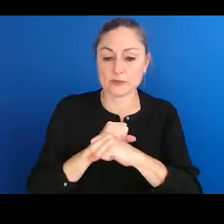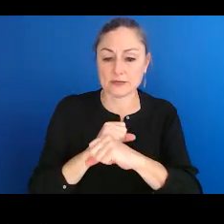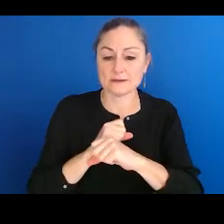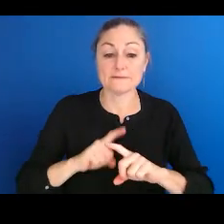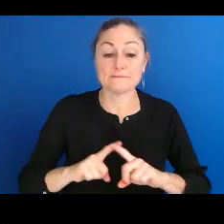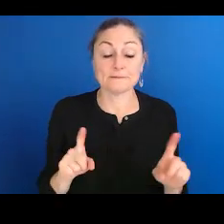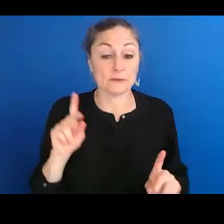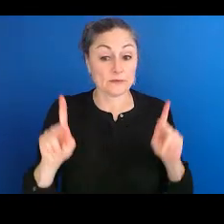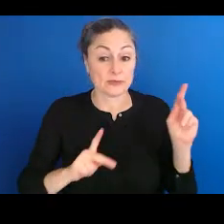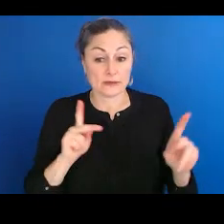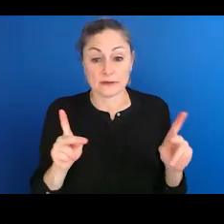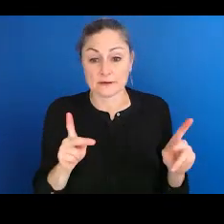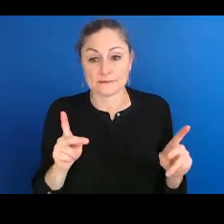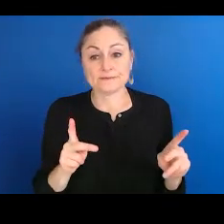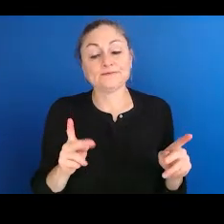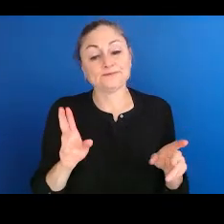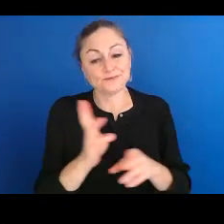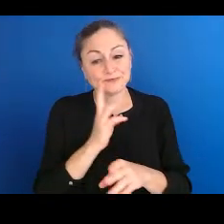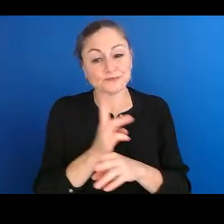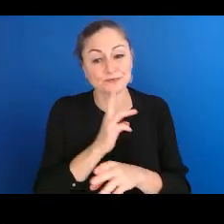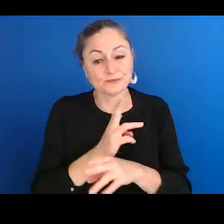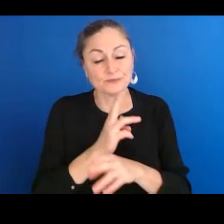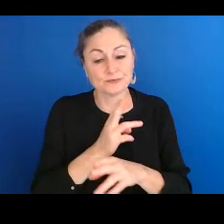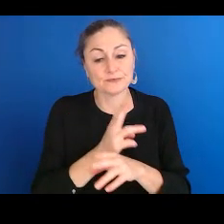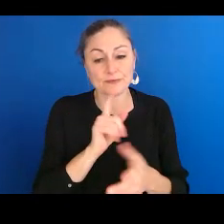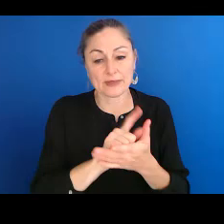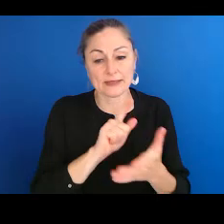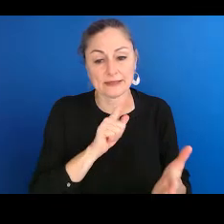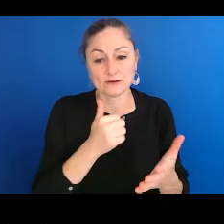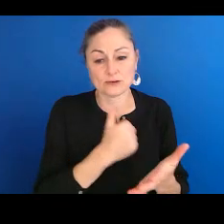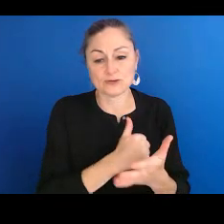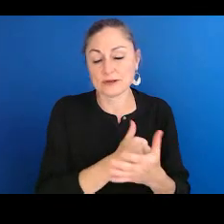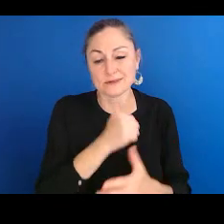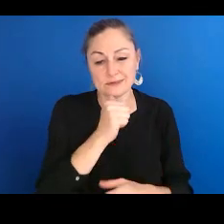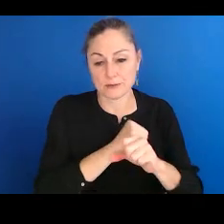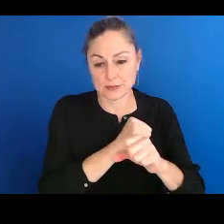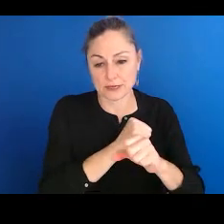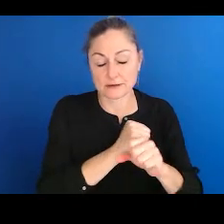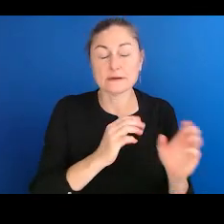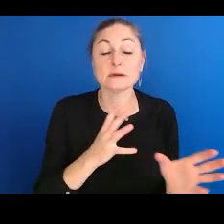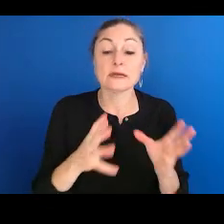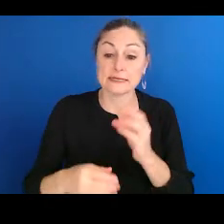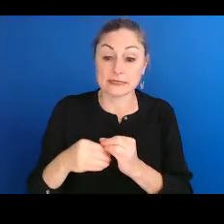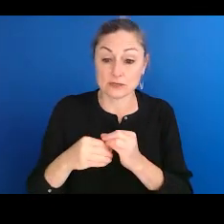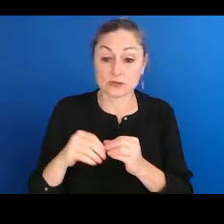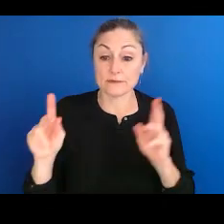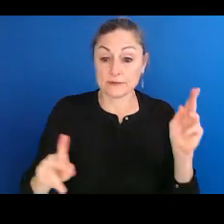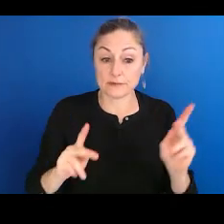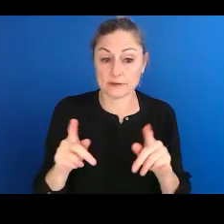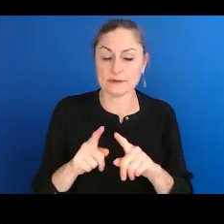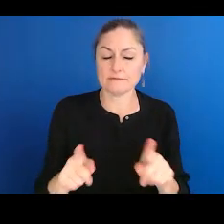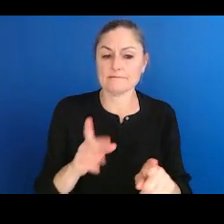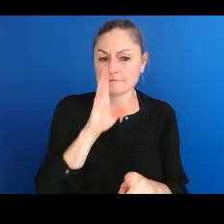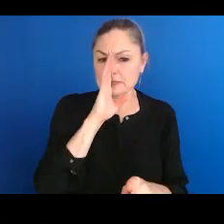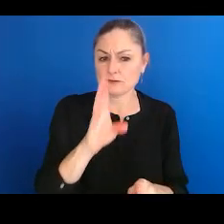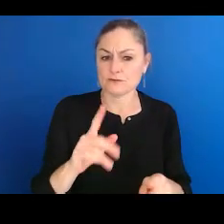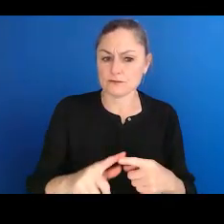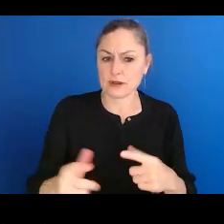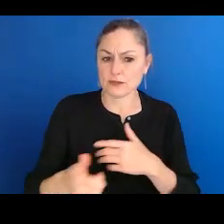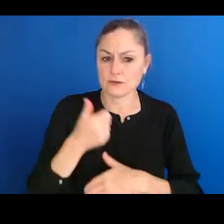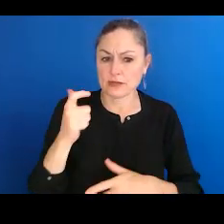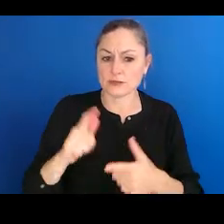individuals who are currently using illegal drugs would not. Additionally, individuals who pose a direct threat to the health and safety